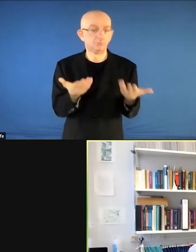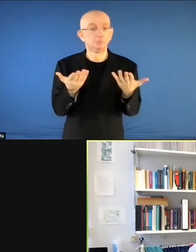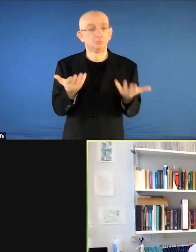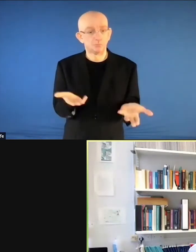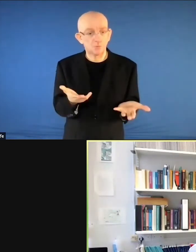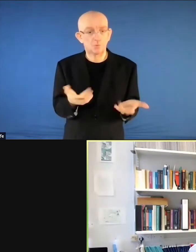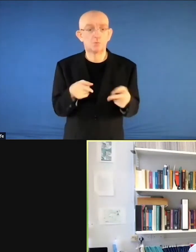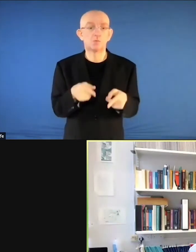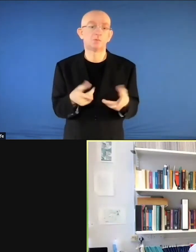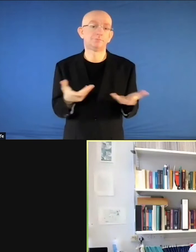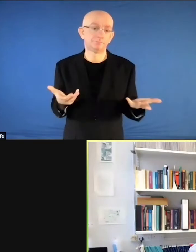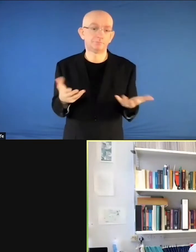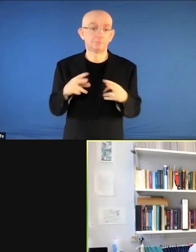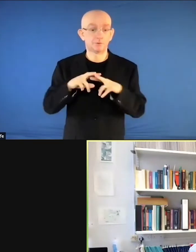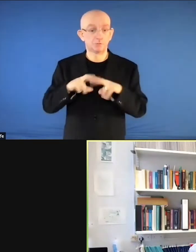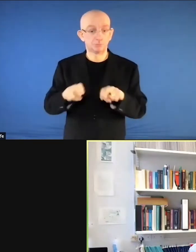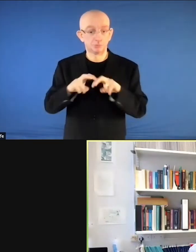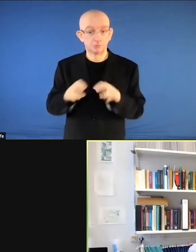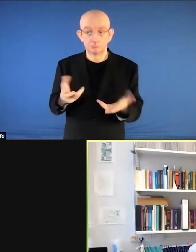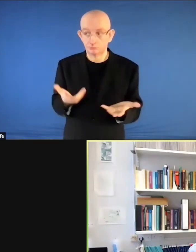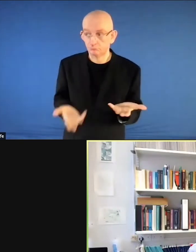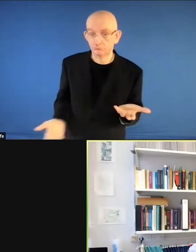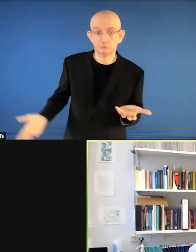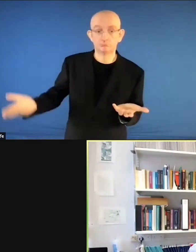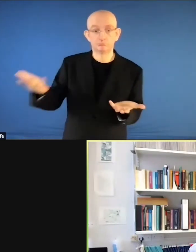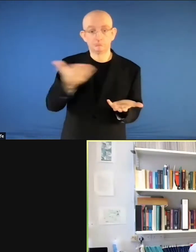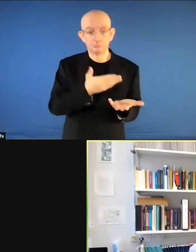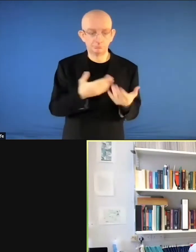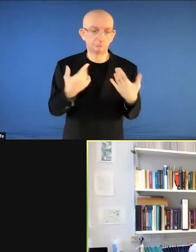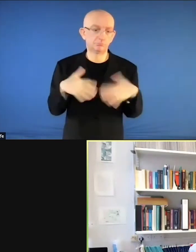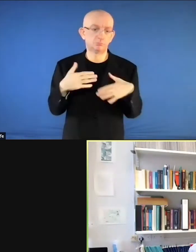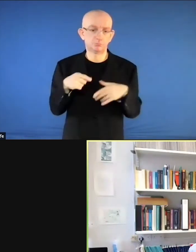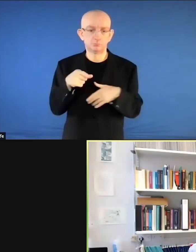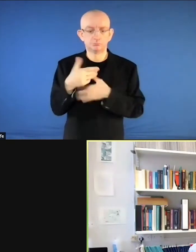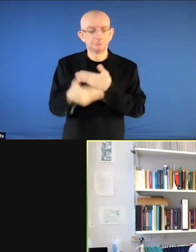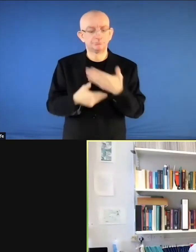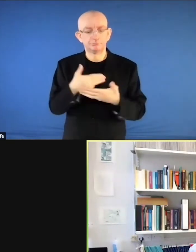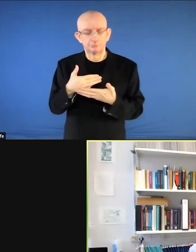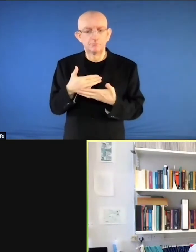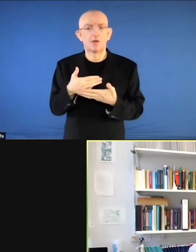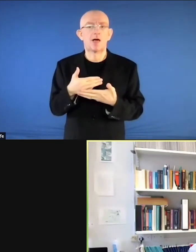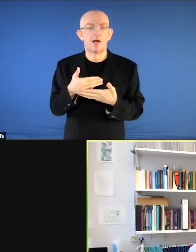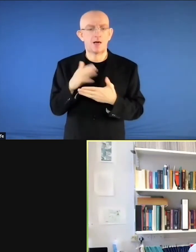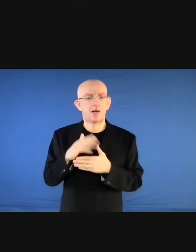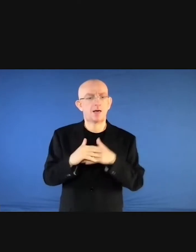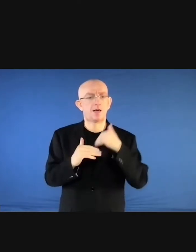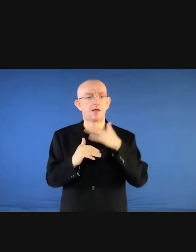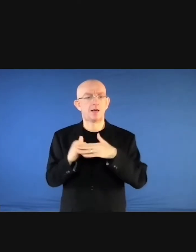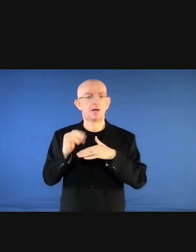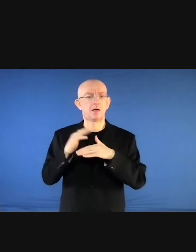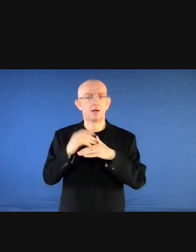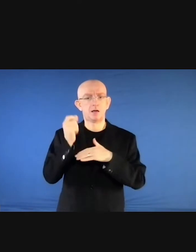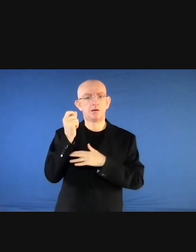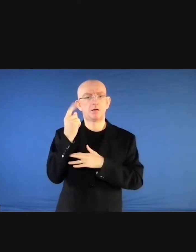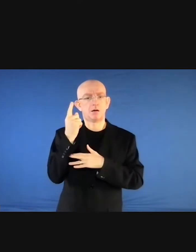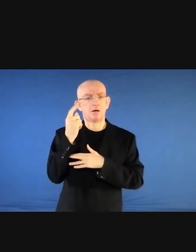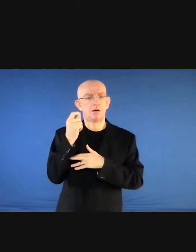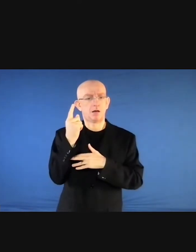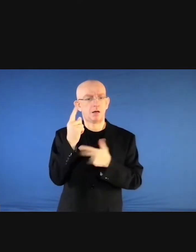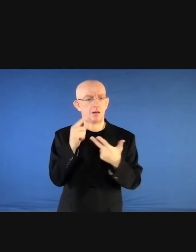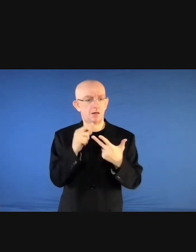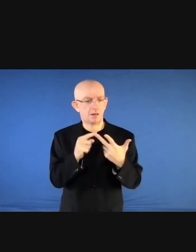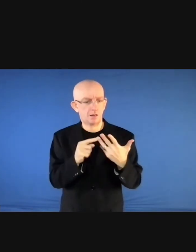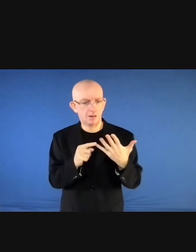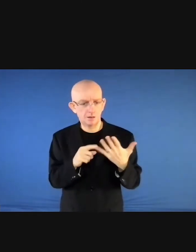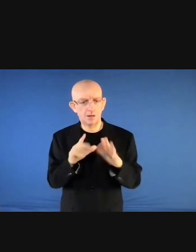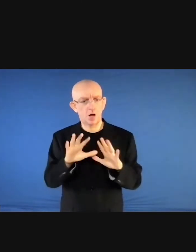Accept that you're going to develop it in the light of the people you speak to who are displaced persons.